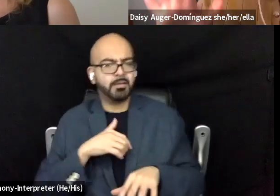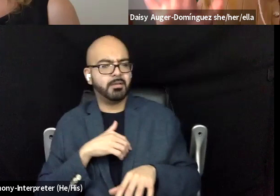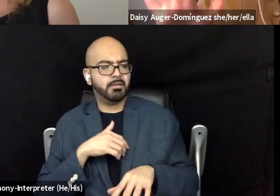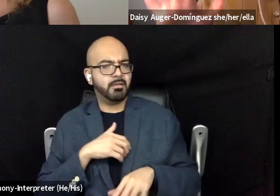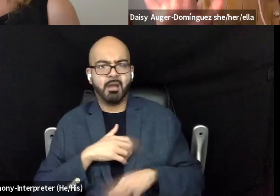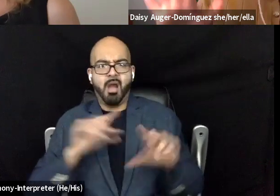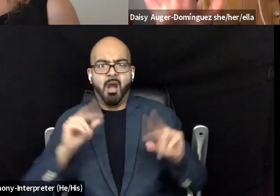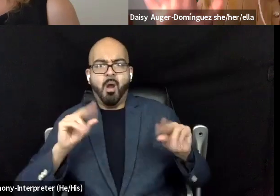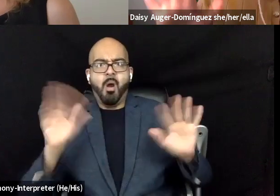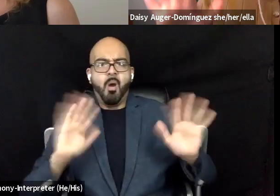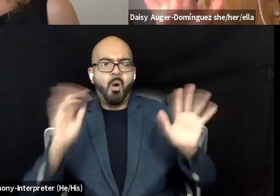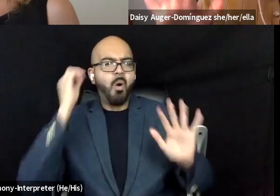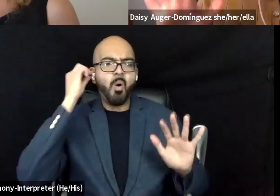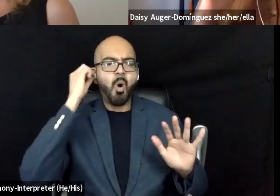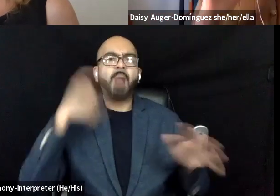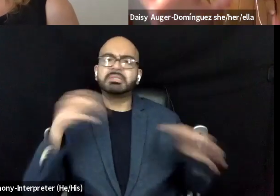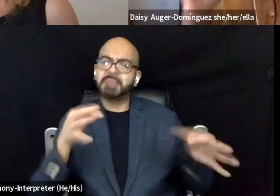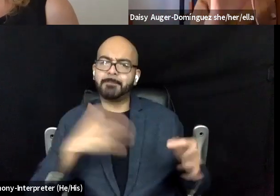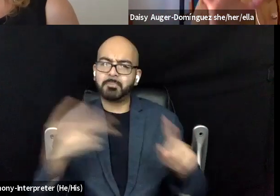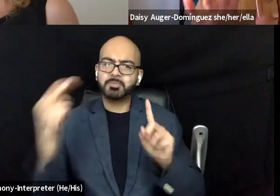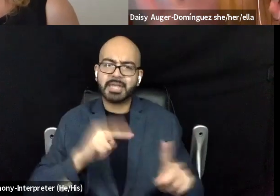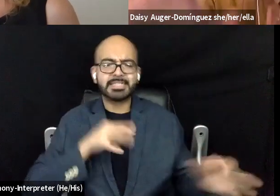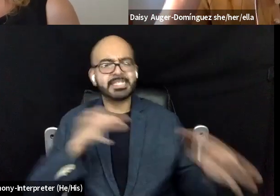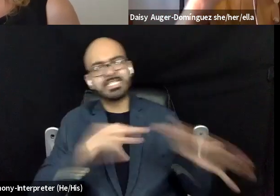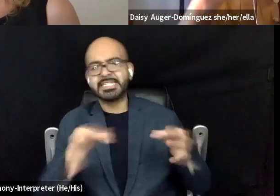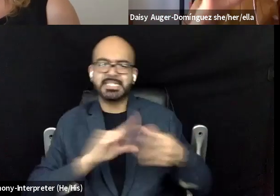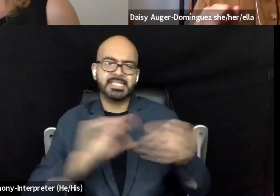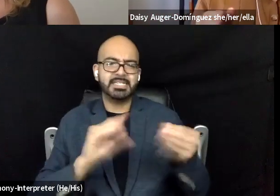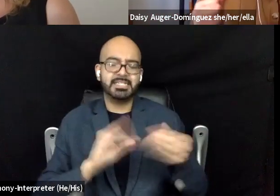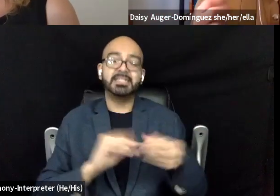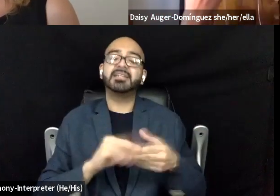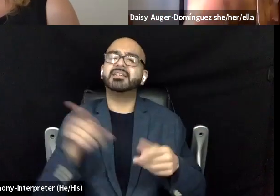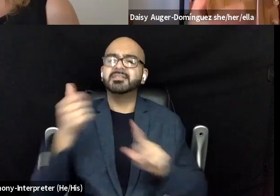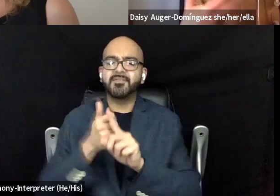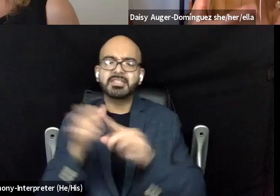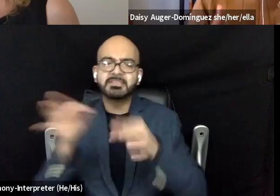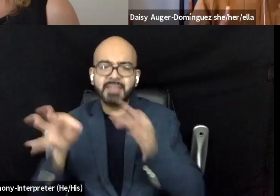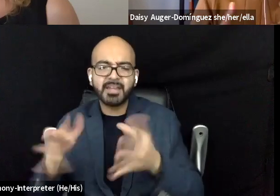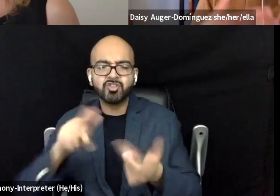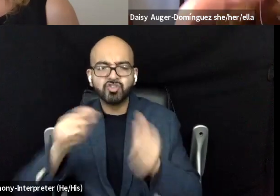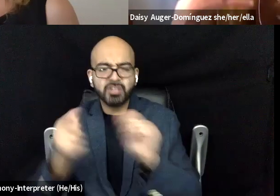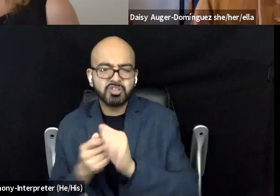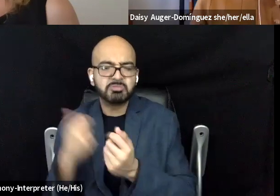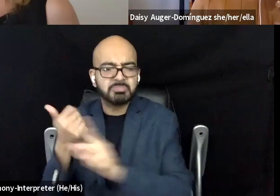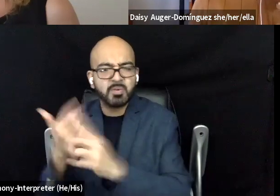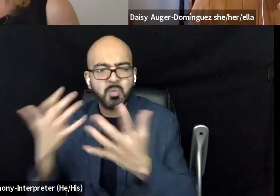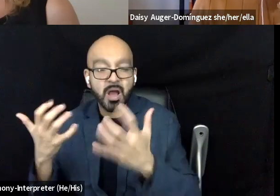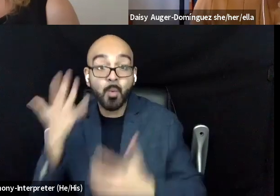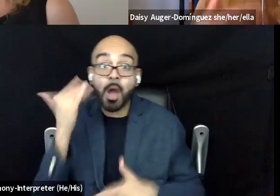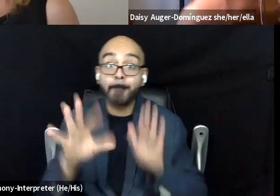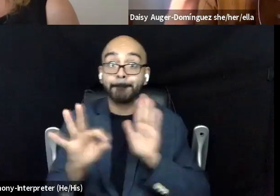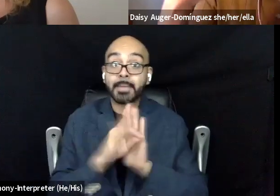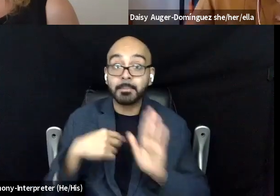let me tell you what I'm about. And then she walked me into the changes she wanted to bring. The reason why she had selected me is because of the work I had